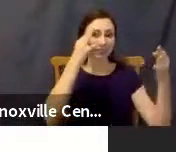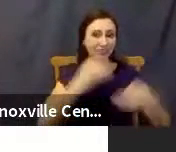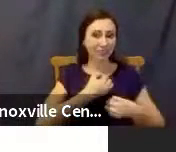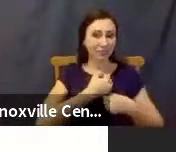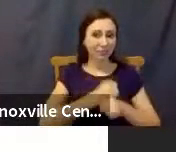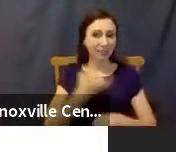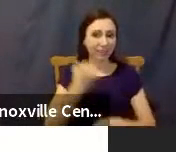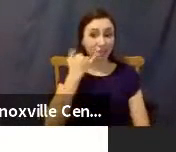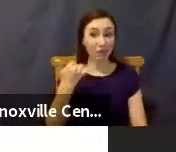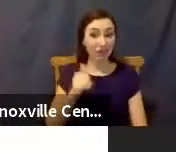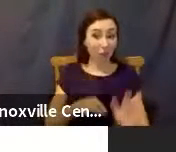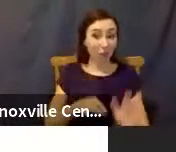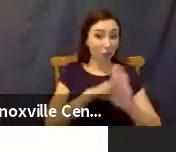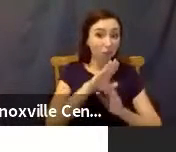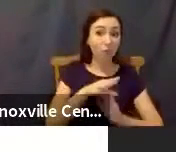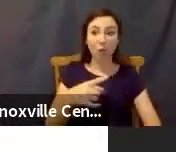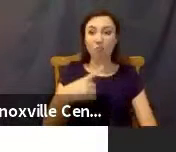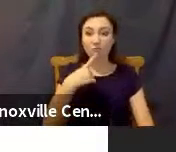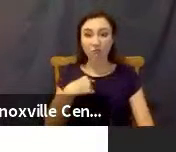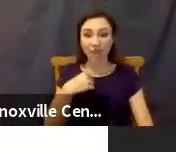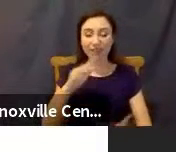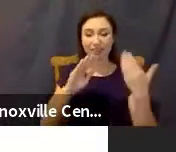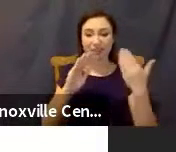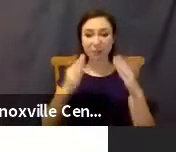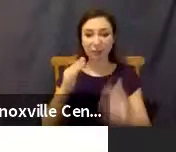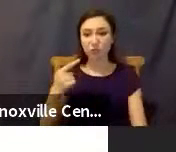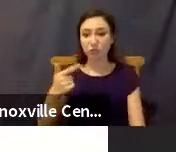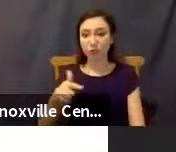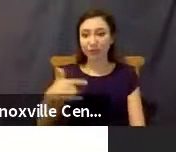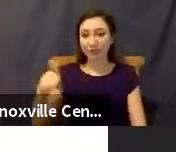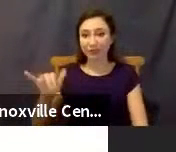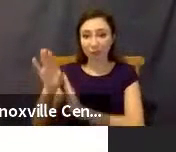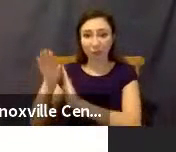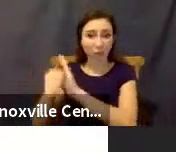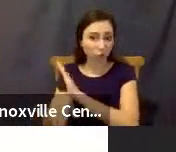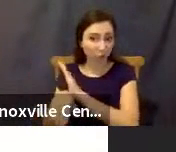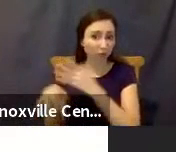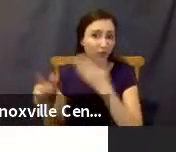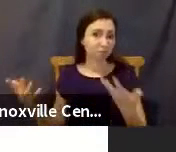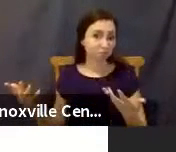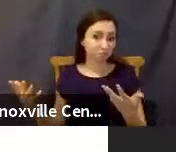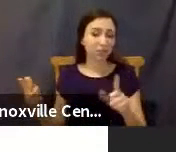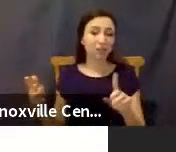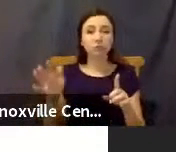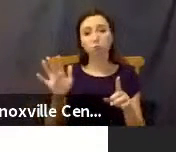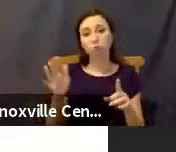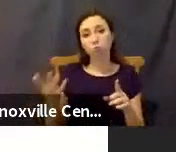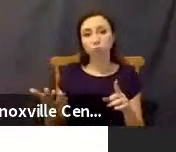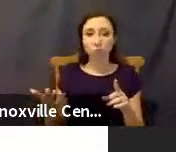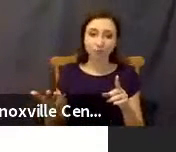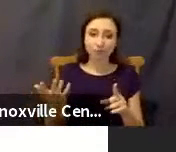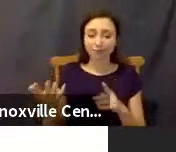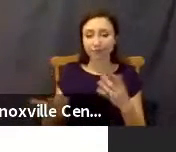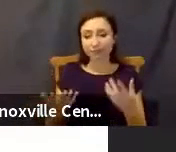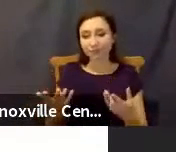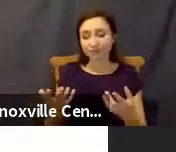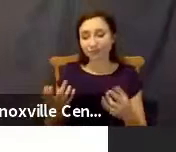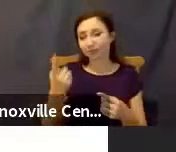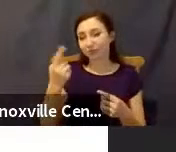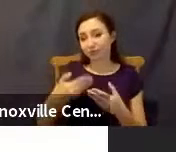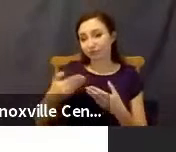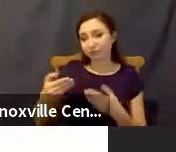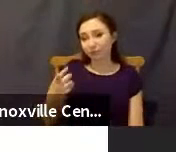were yellow and rising or red versus green or yellow and dropping. And so one thing,